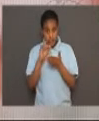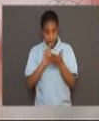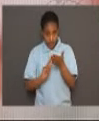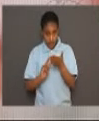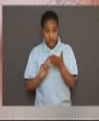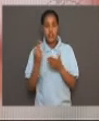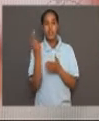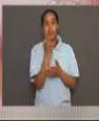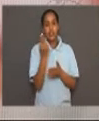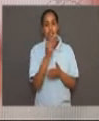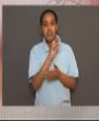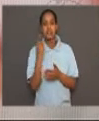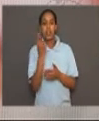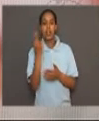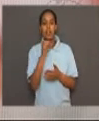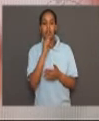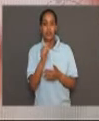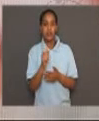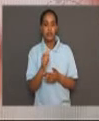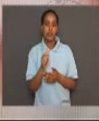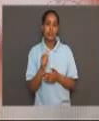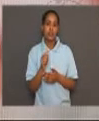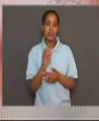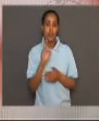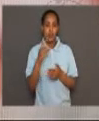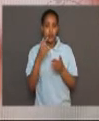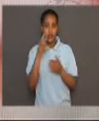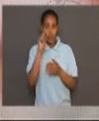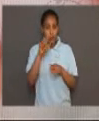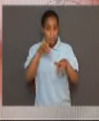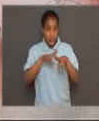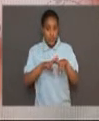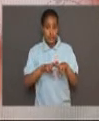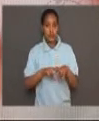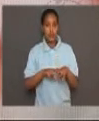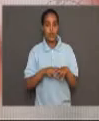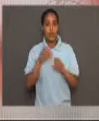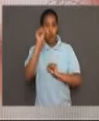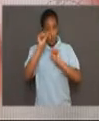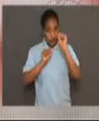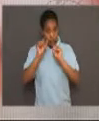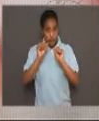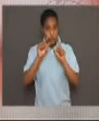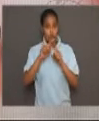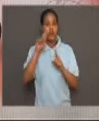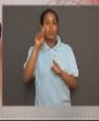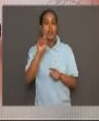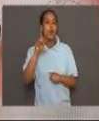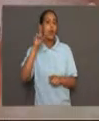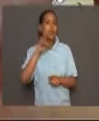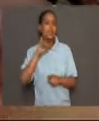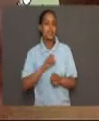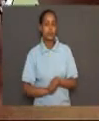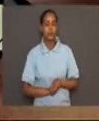the advantages and disadvantages of thermosets compared to